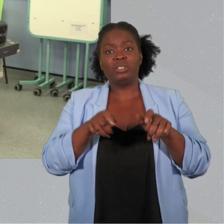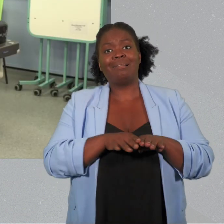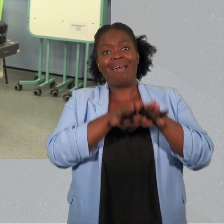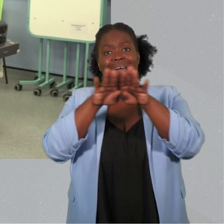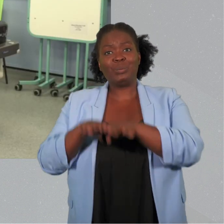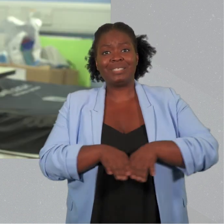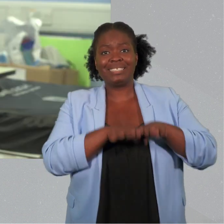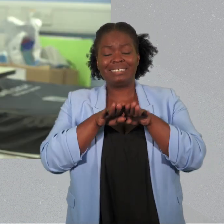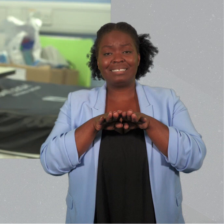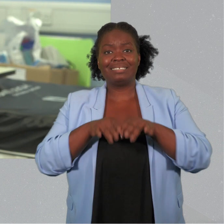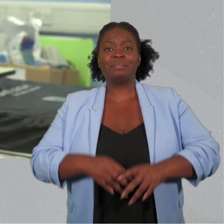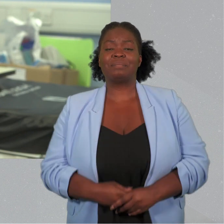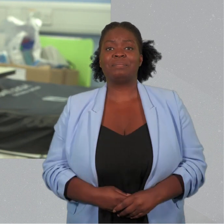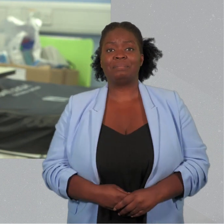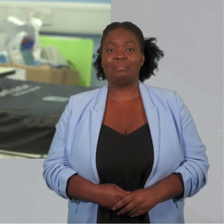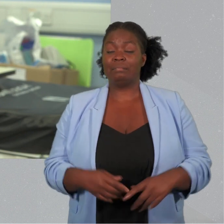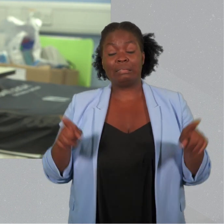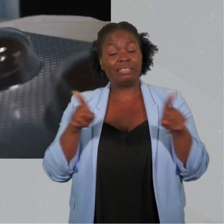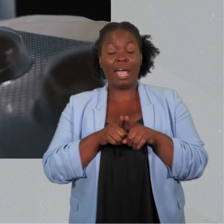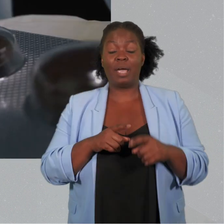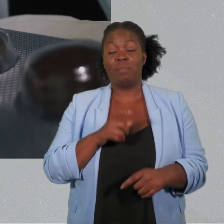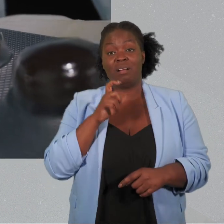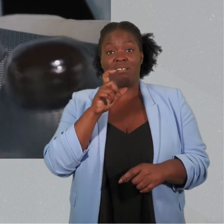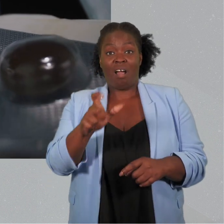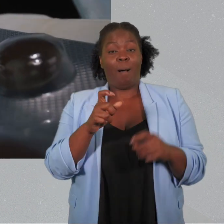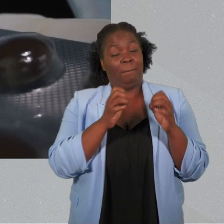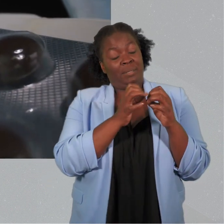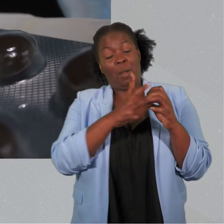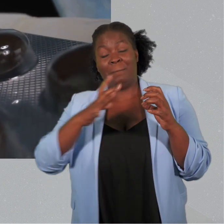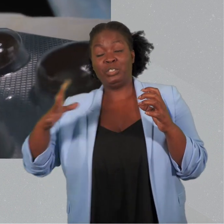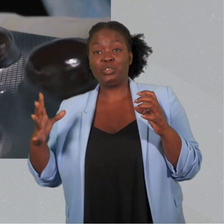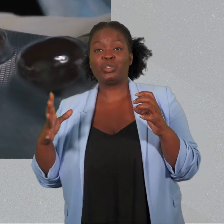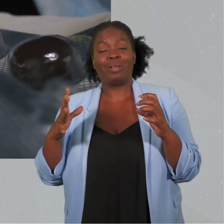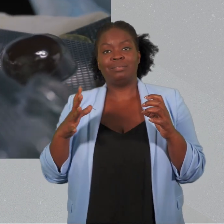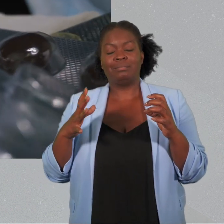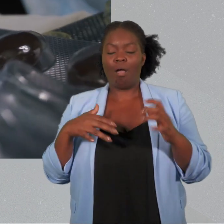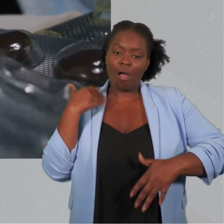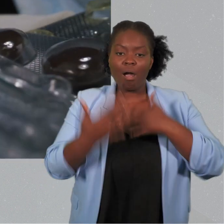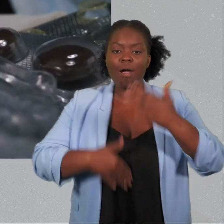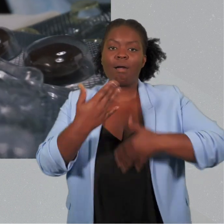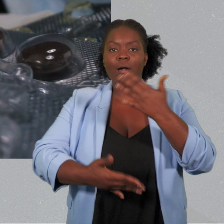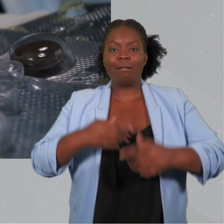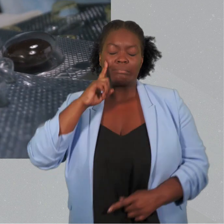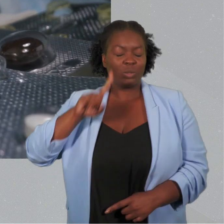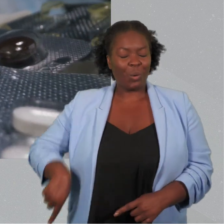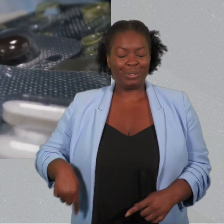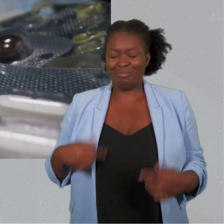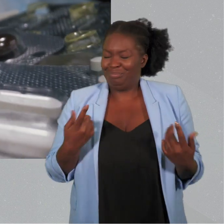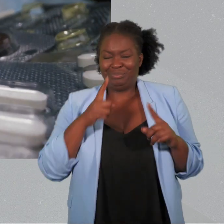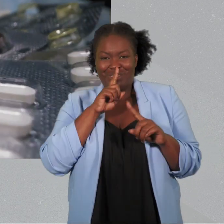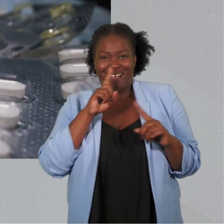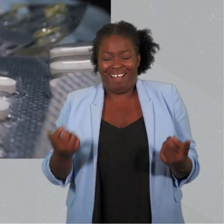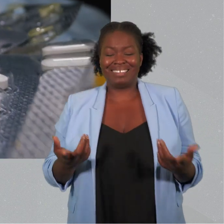patients. I think the same is true of the carbon budget. We can't go on just ignoring the carbon footprint of the care that we